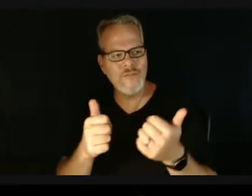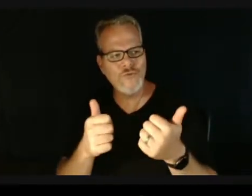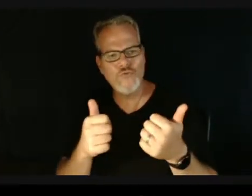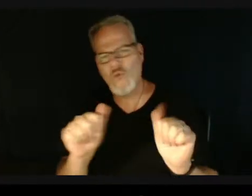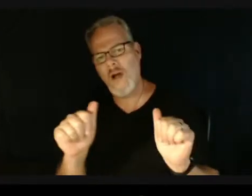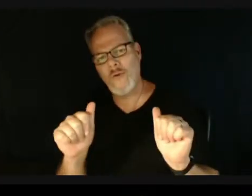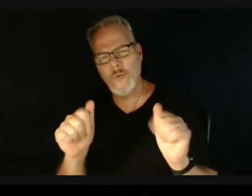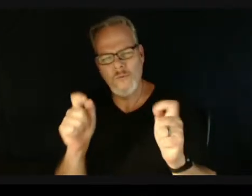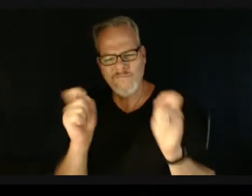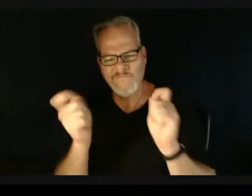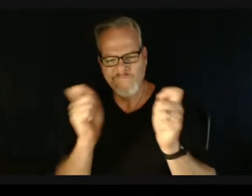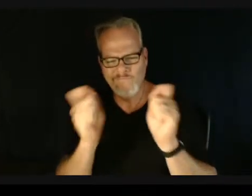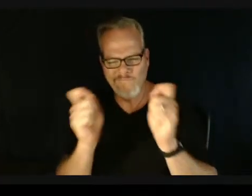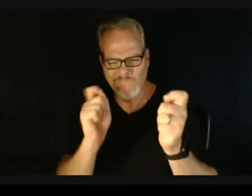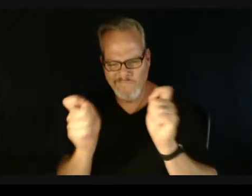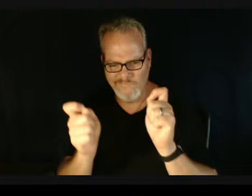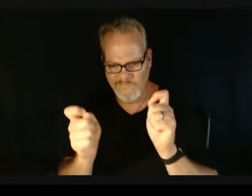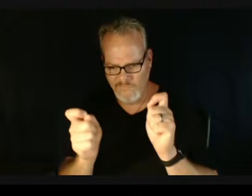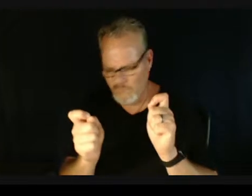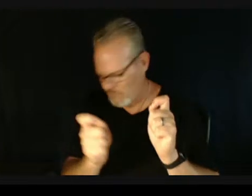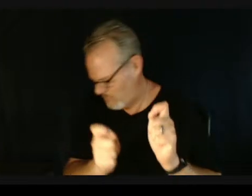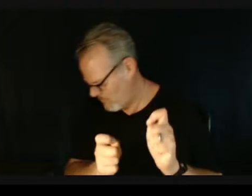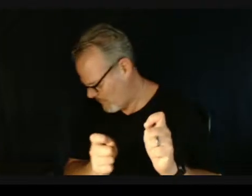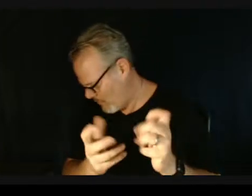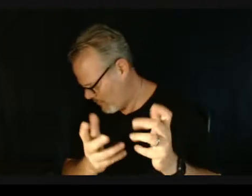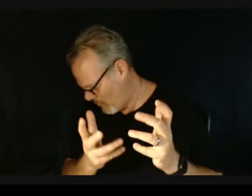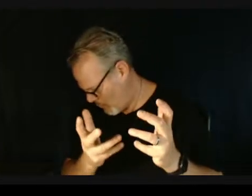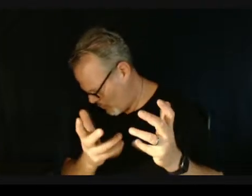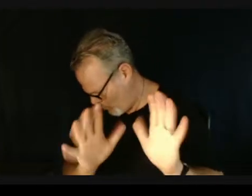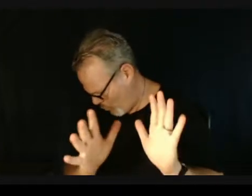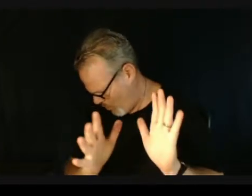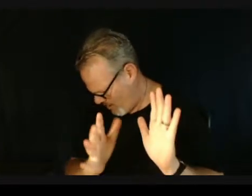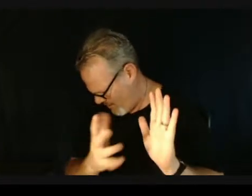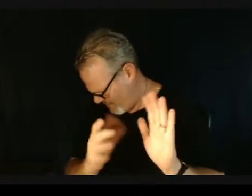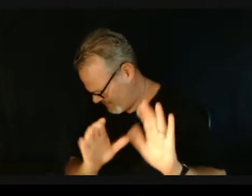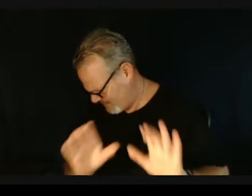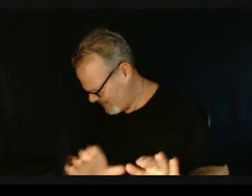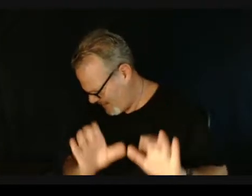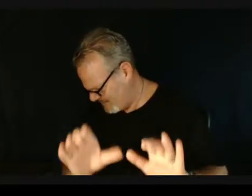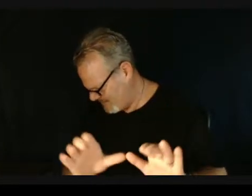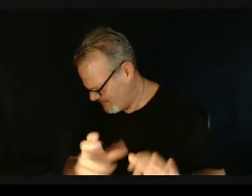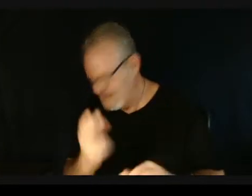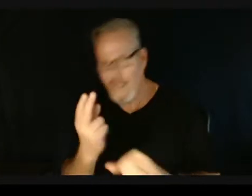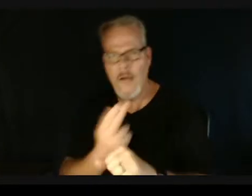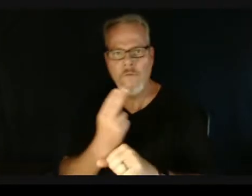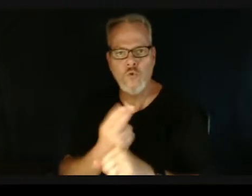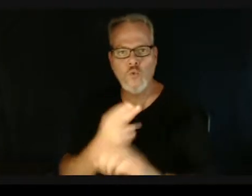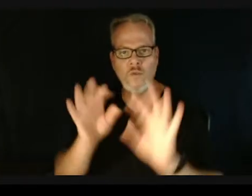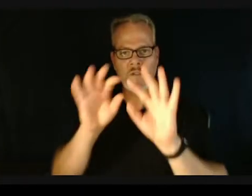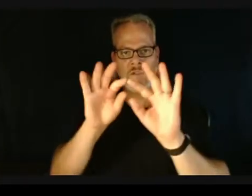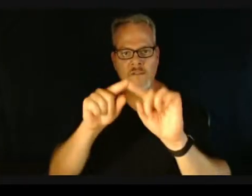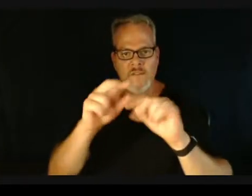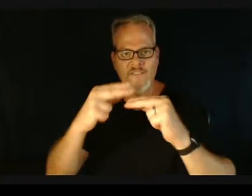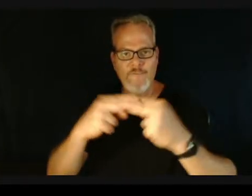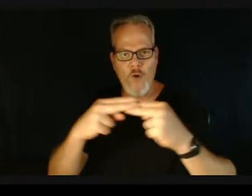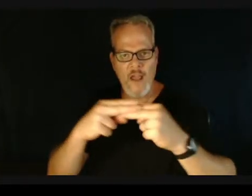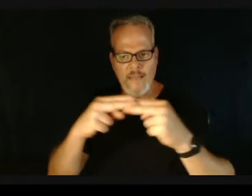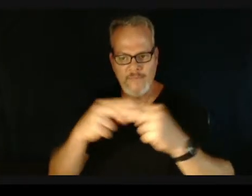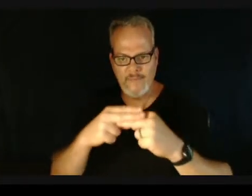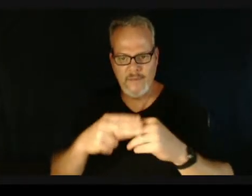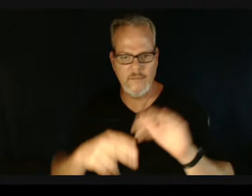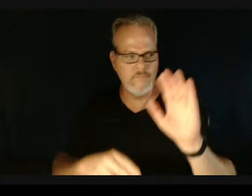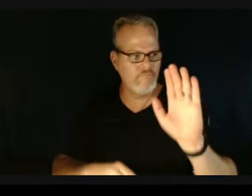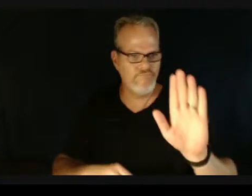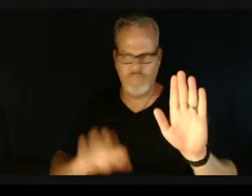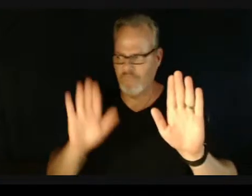well. So what I've done is take frames just like this one and put them on